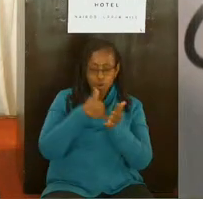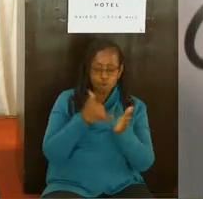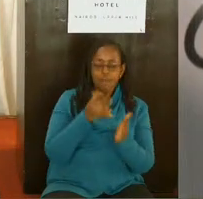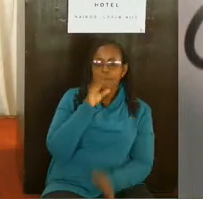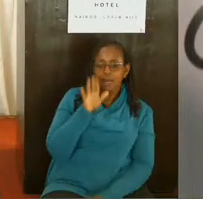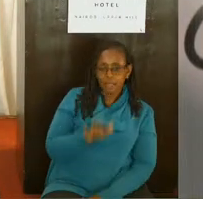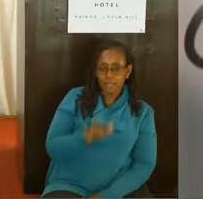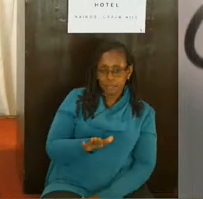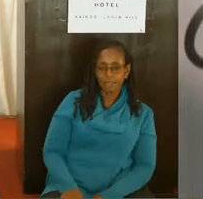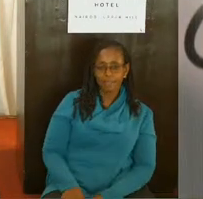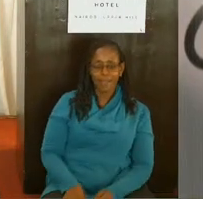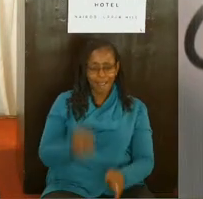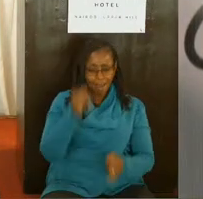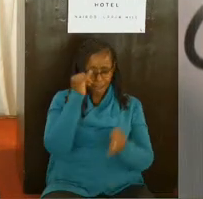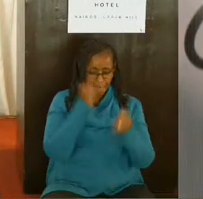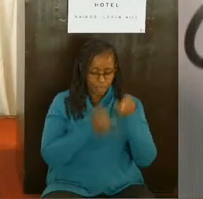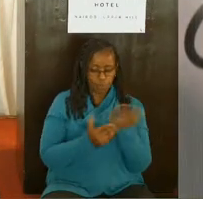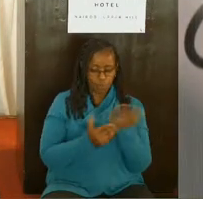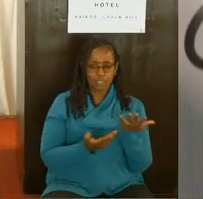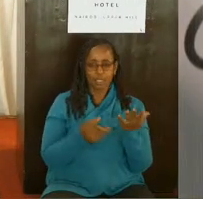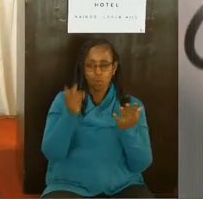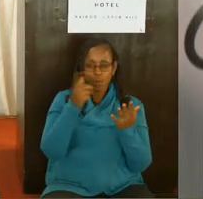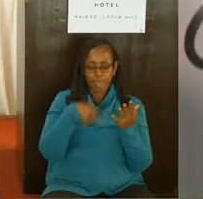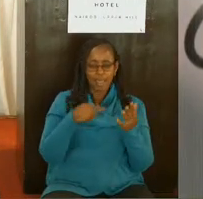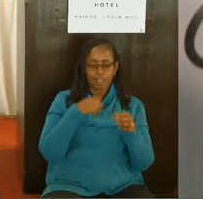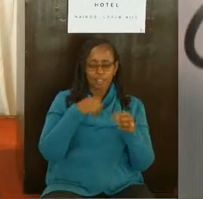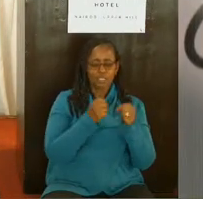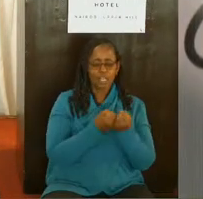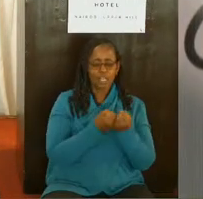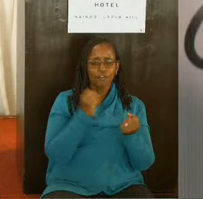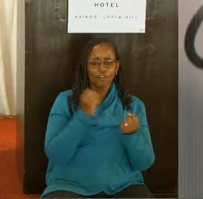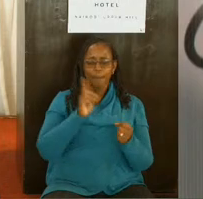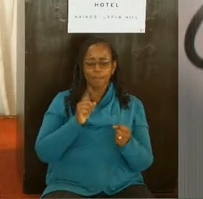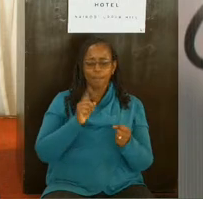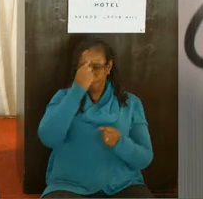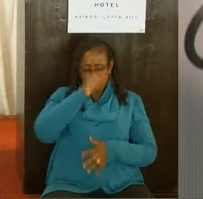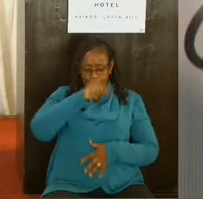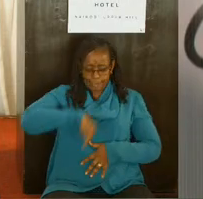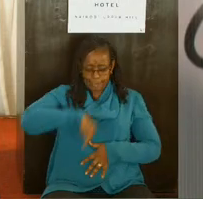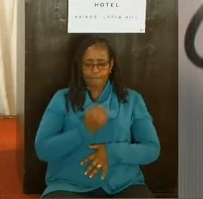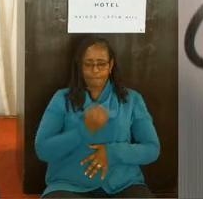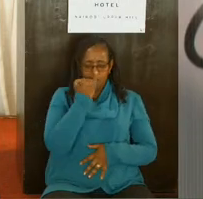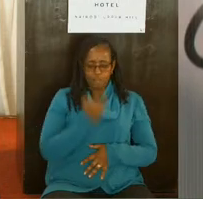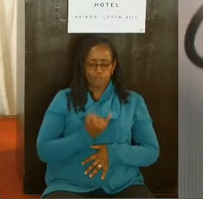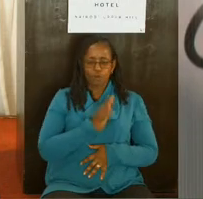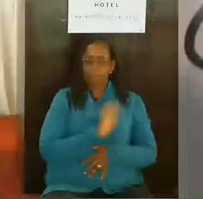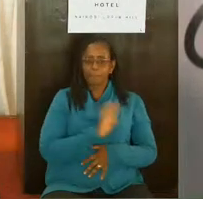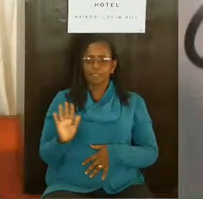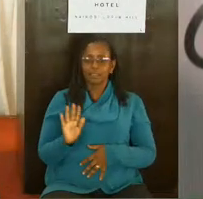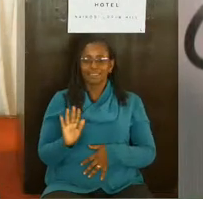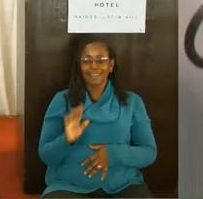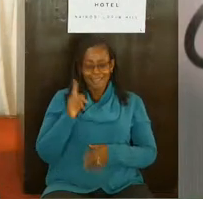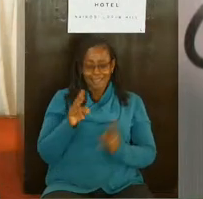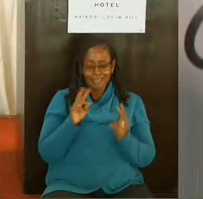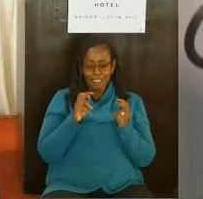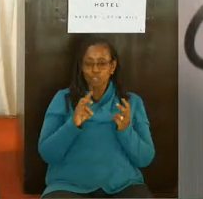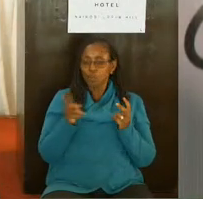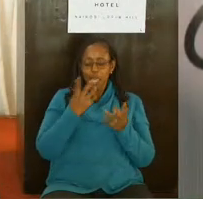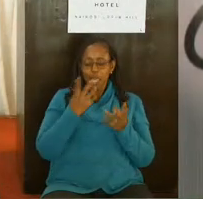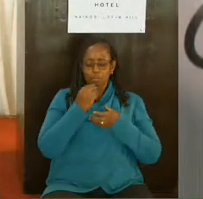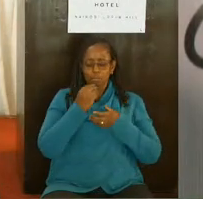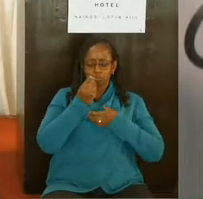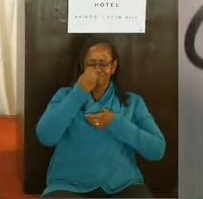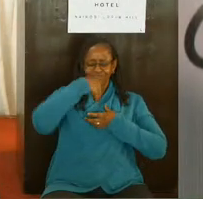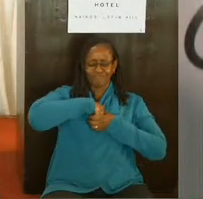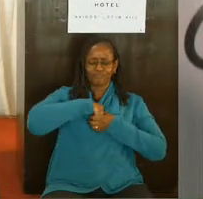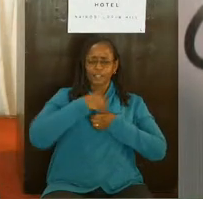is we are in a society of individualism if this individualism is something that has really entered into us it is slowly